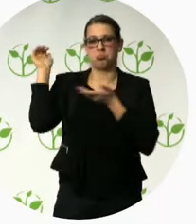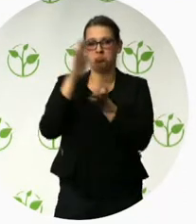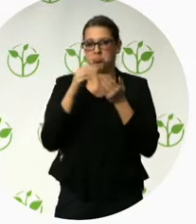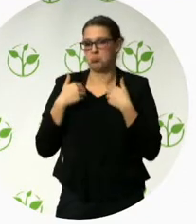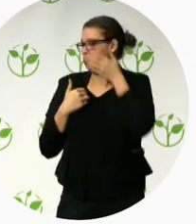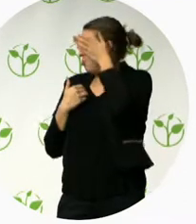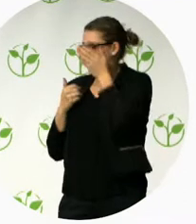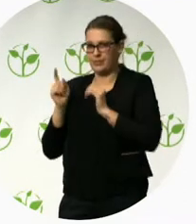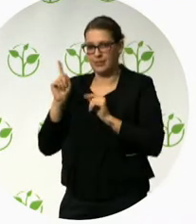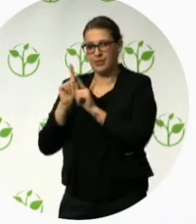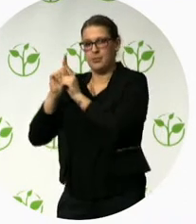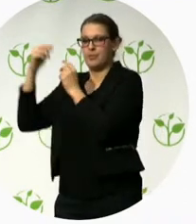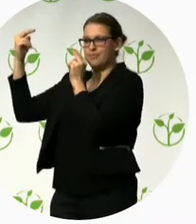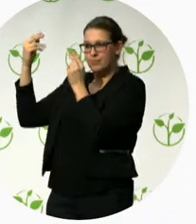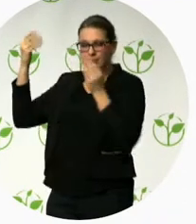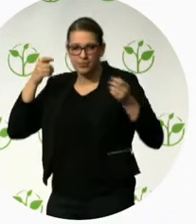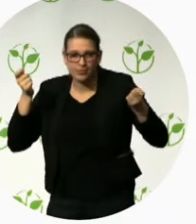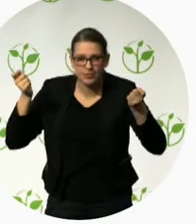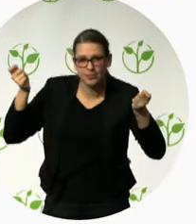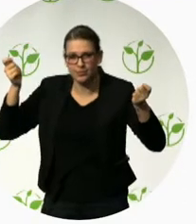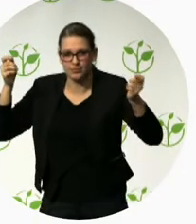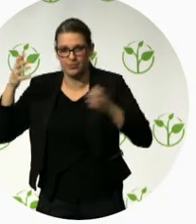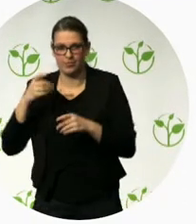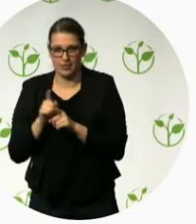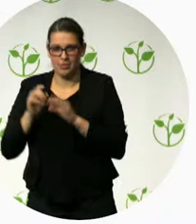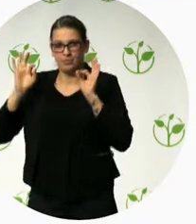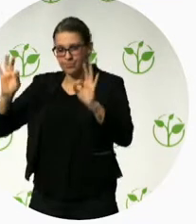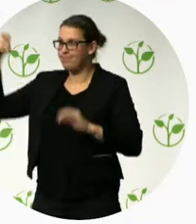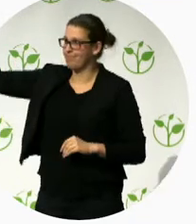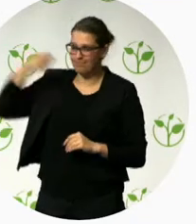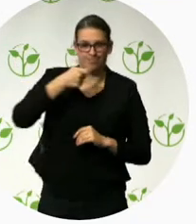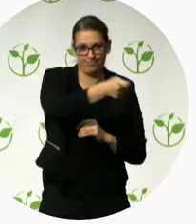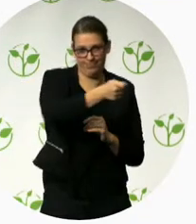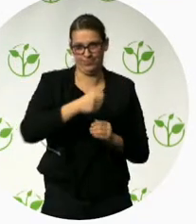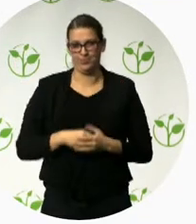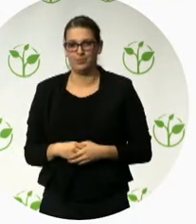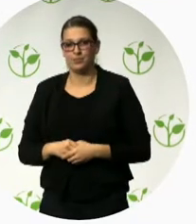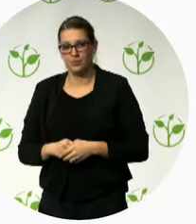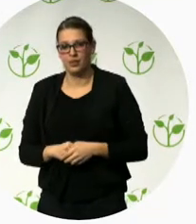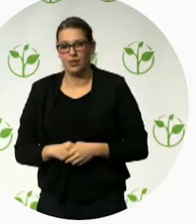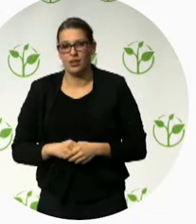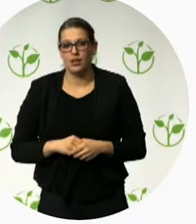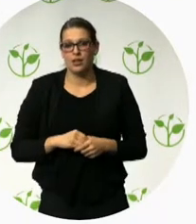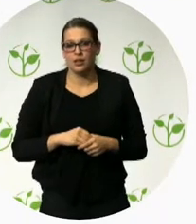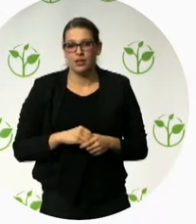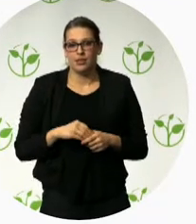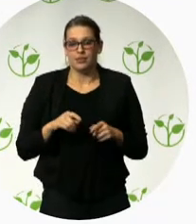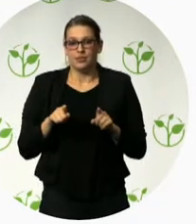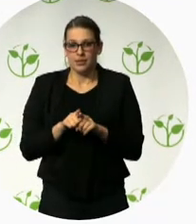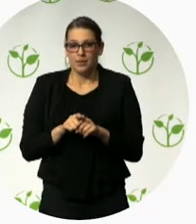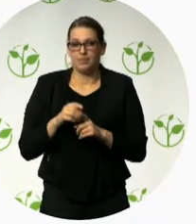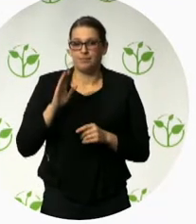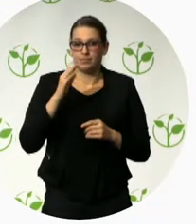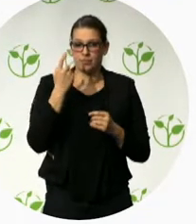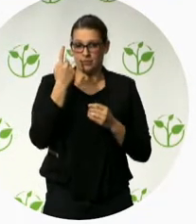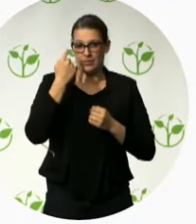the cost from the day first and include the program in their annual and multi-years plan. And then